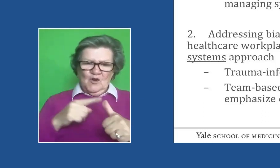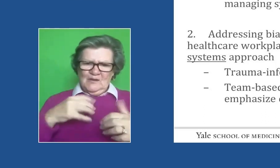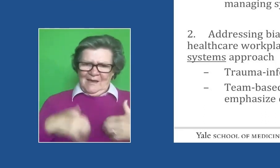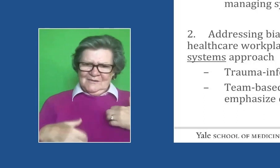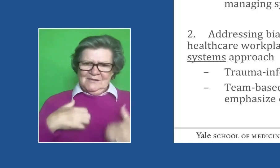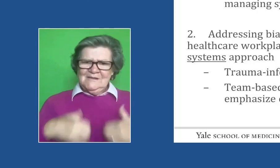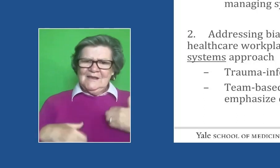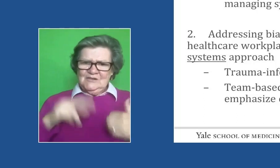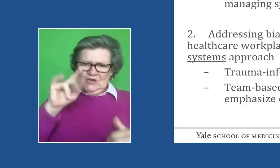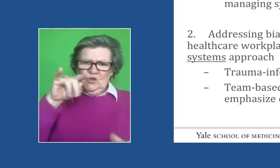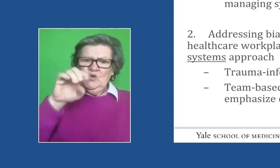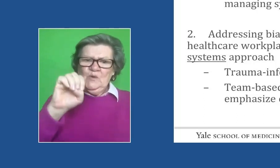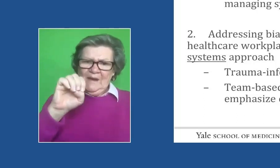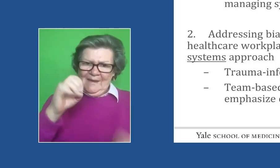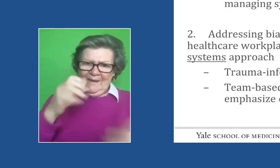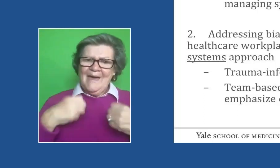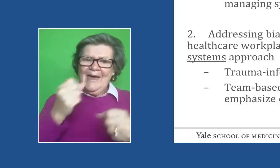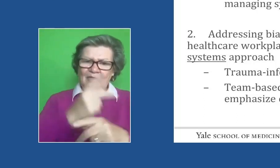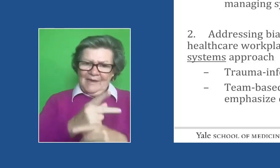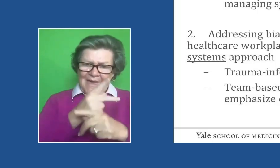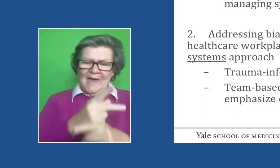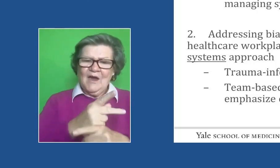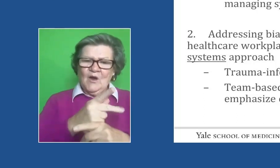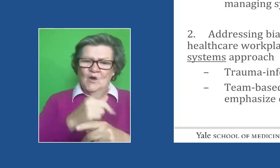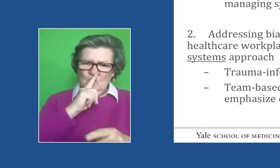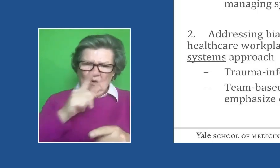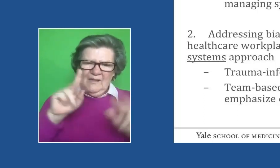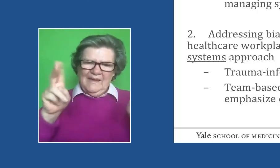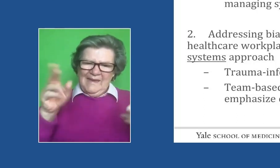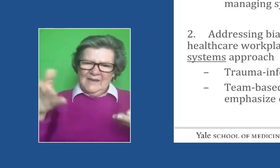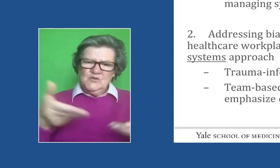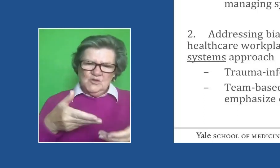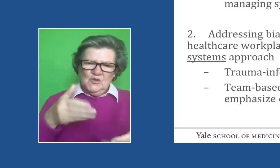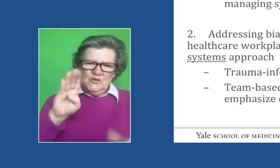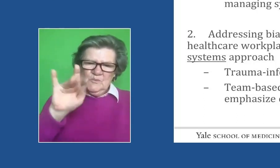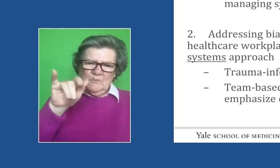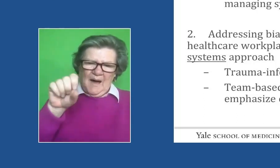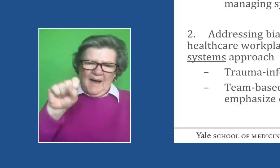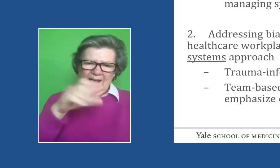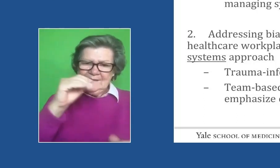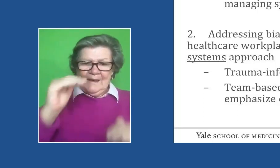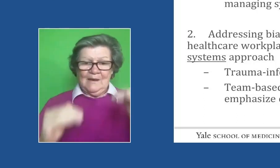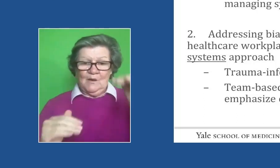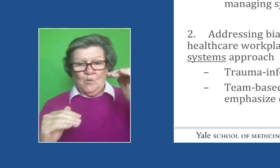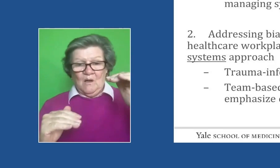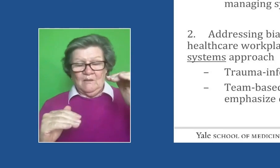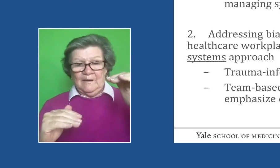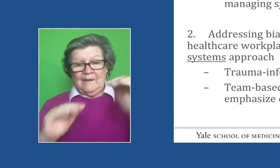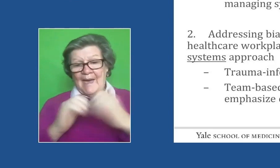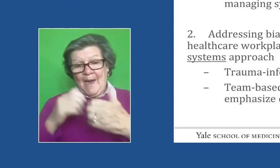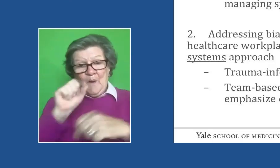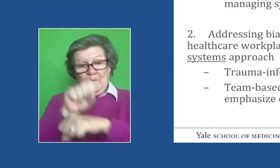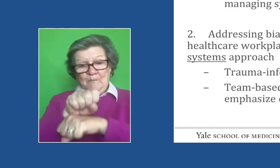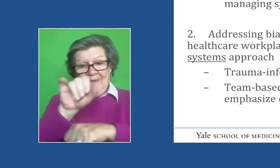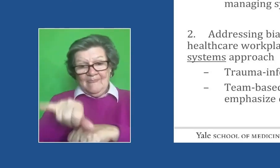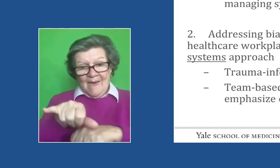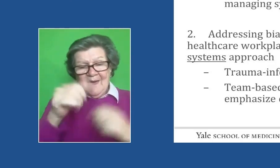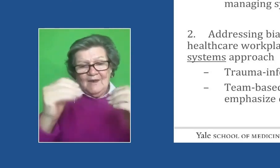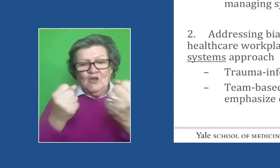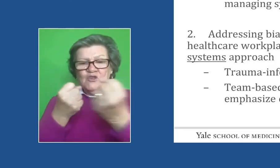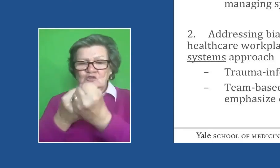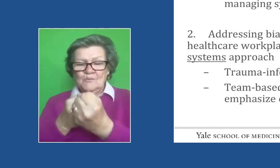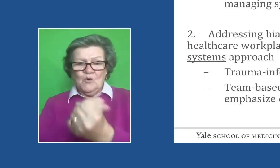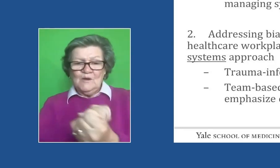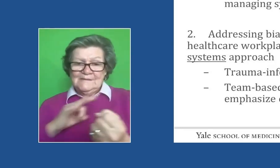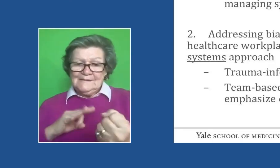symptom in healthcare that really introduces bias and inequality. And some things that can combat this are support staff training